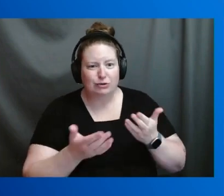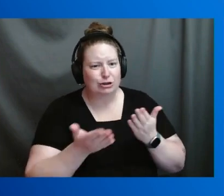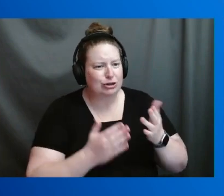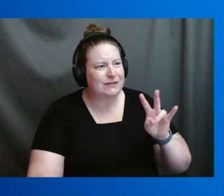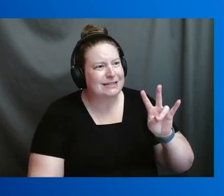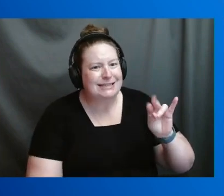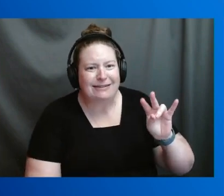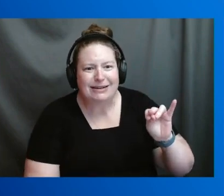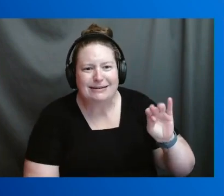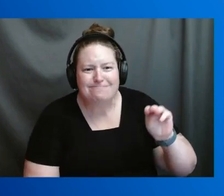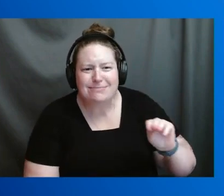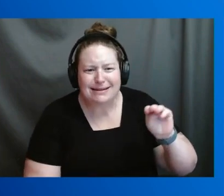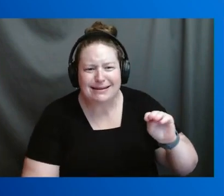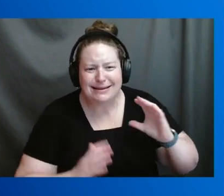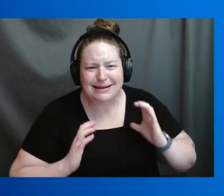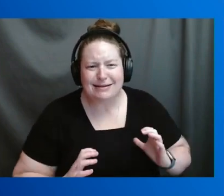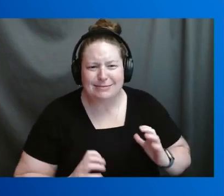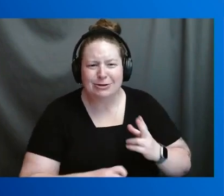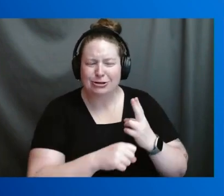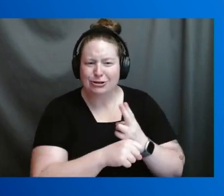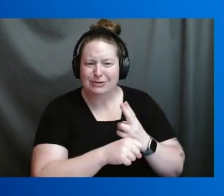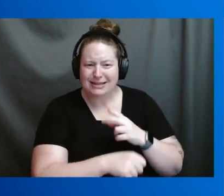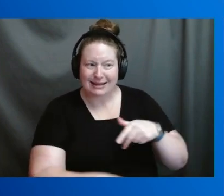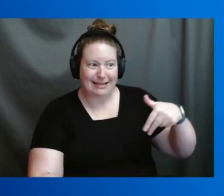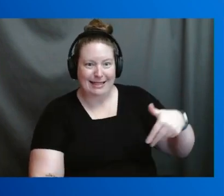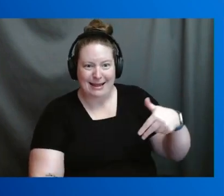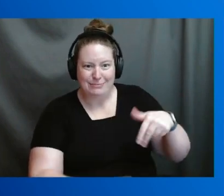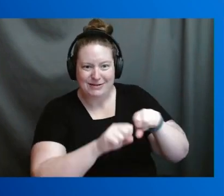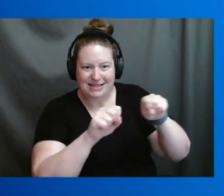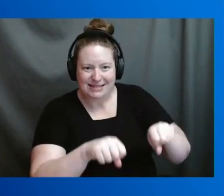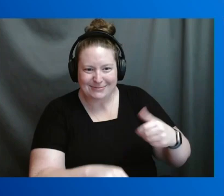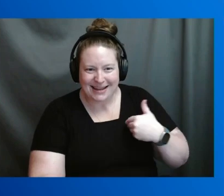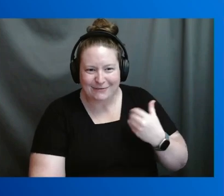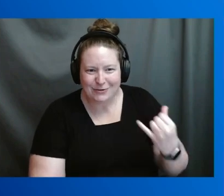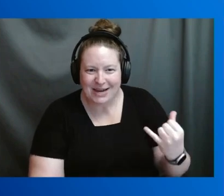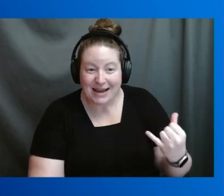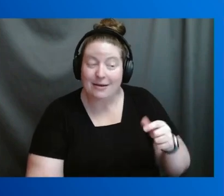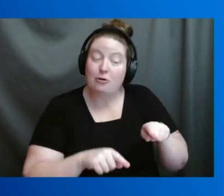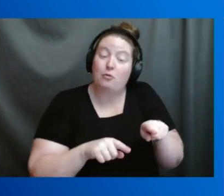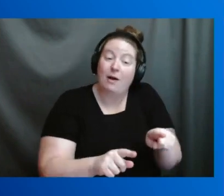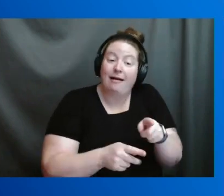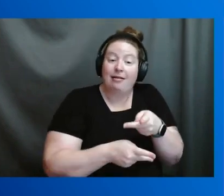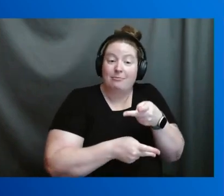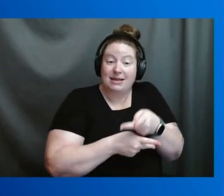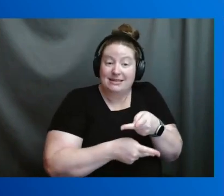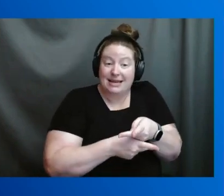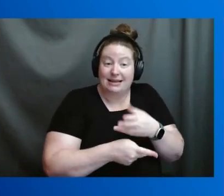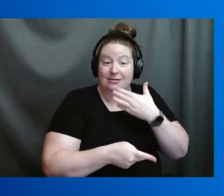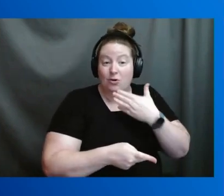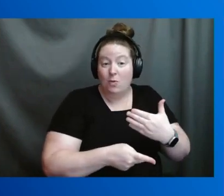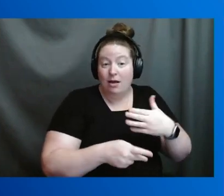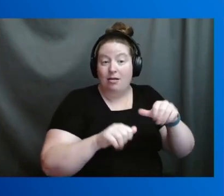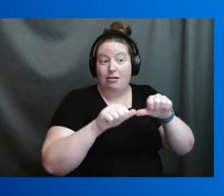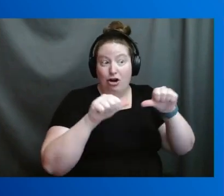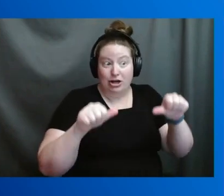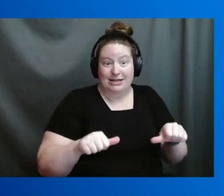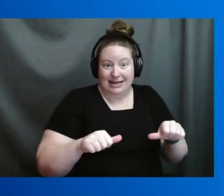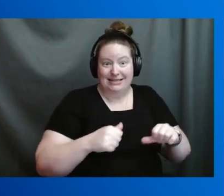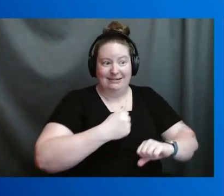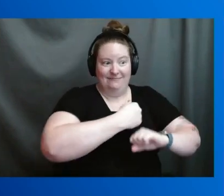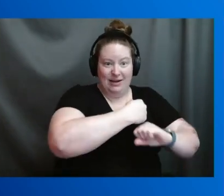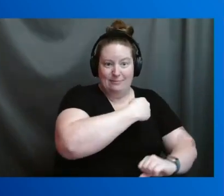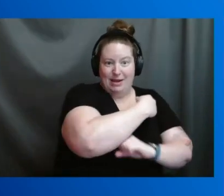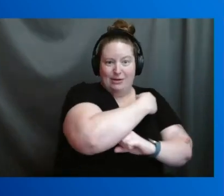their Lambda and event-driven systems that they have today, while maintaining sort of the well-architected fundamentals that they care about. So